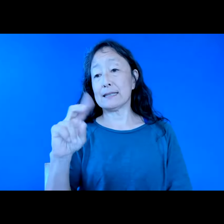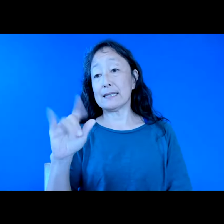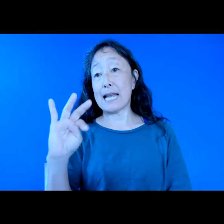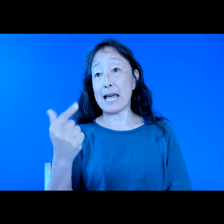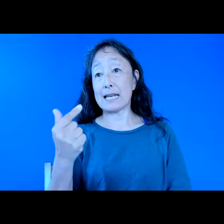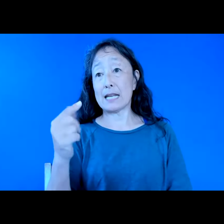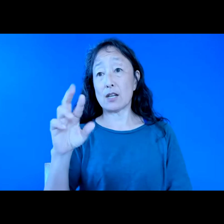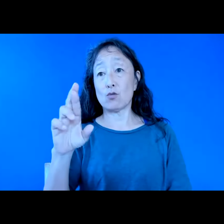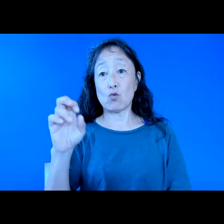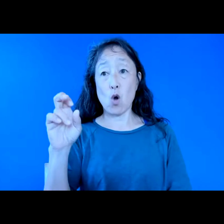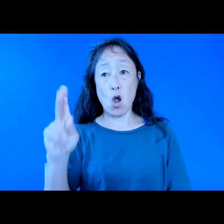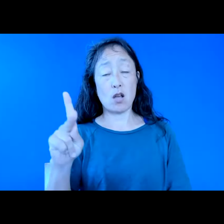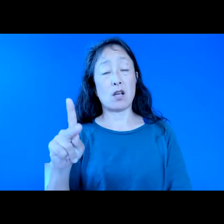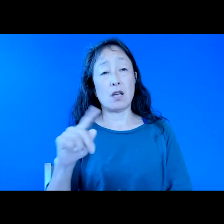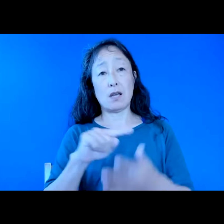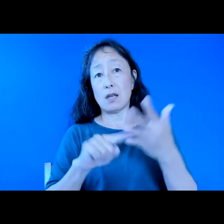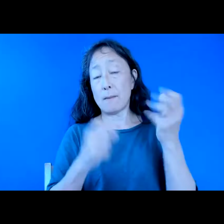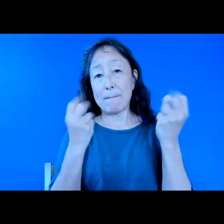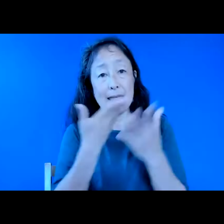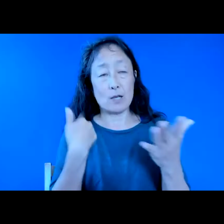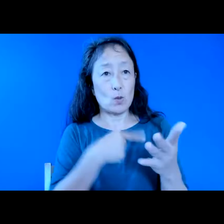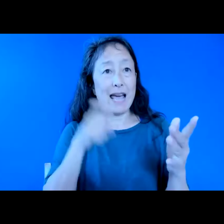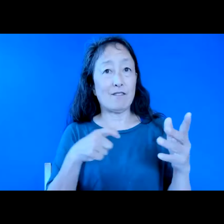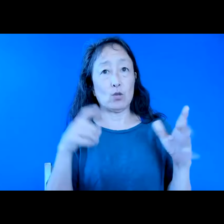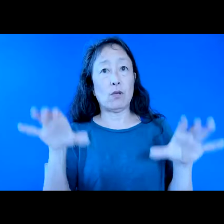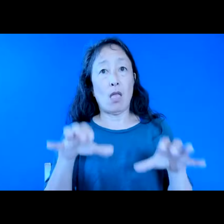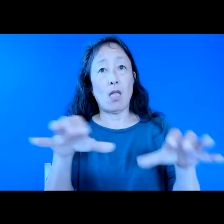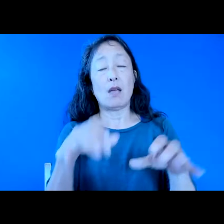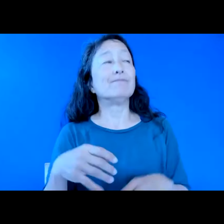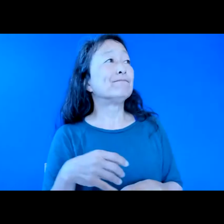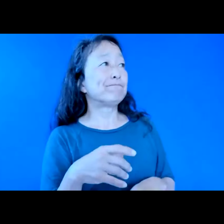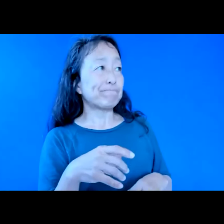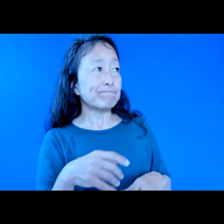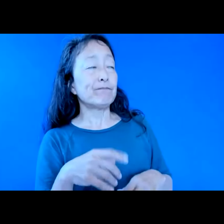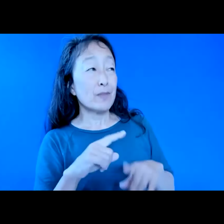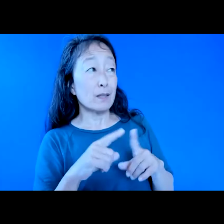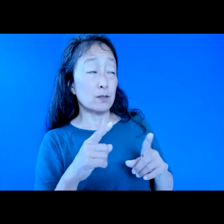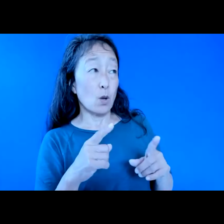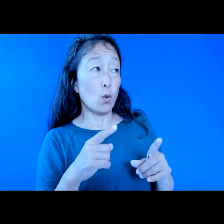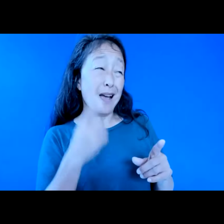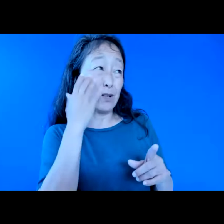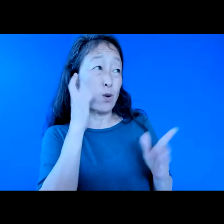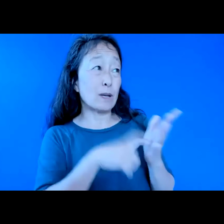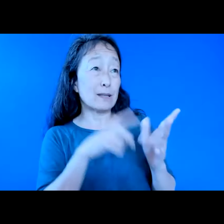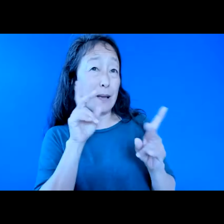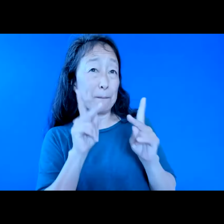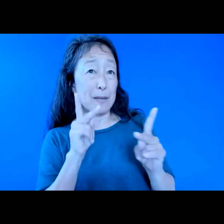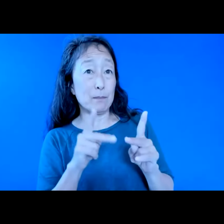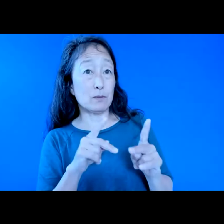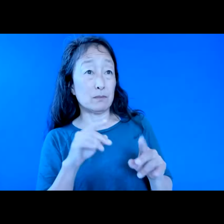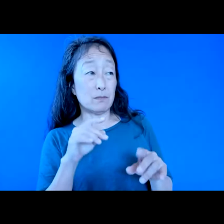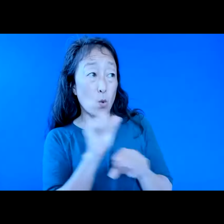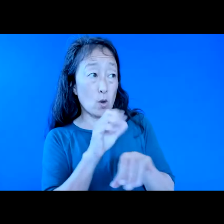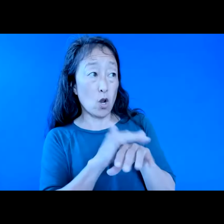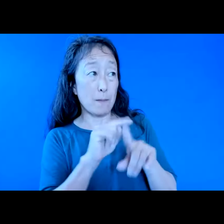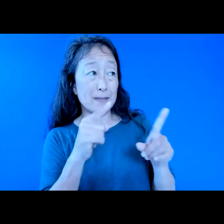Yeah, thank you. I noticed that it was like on the table and I was like, so it's just gonna go back to how it was, and